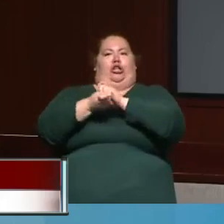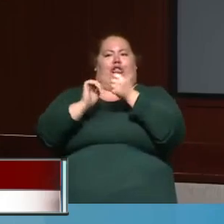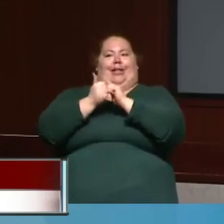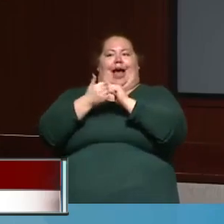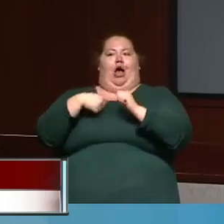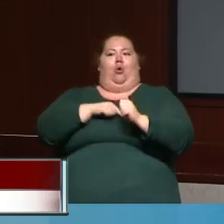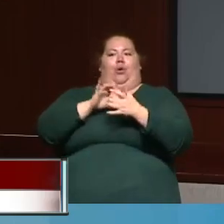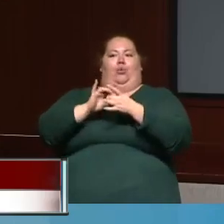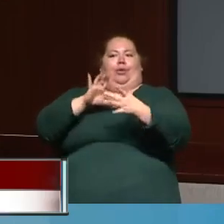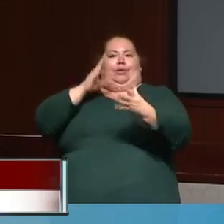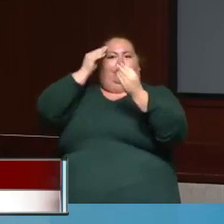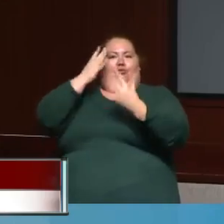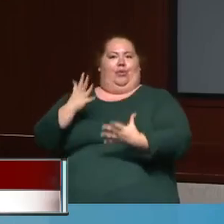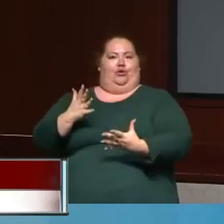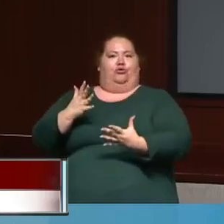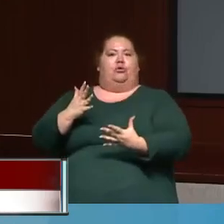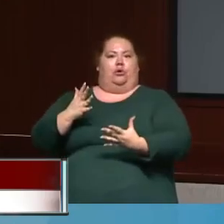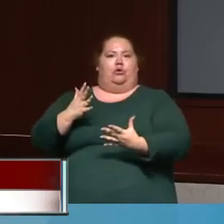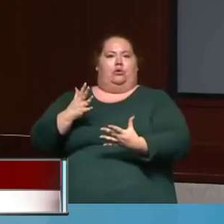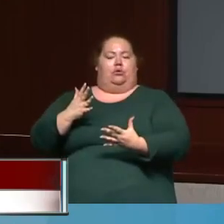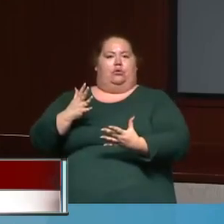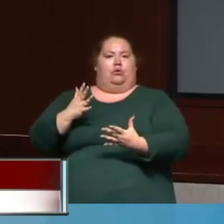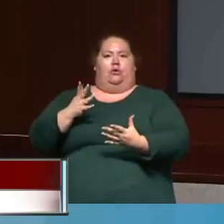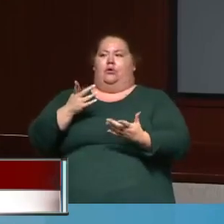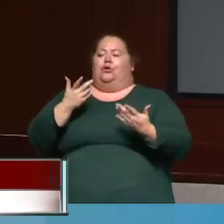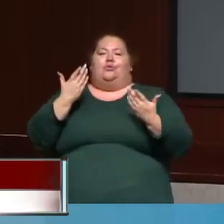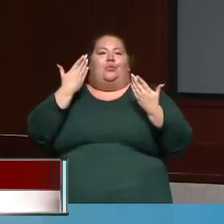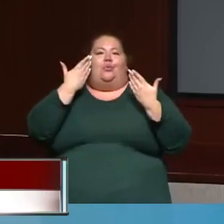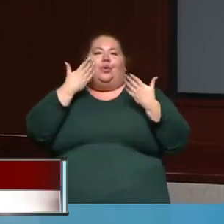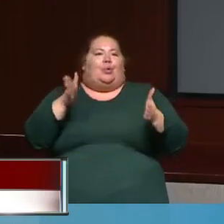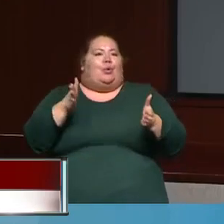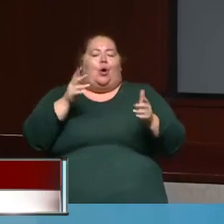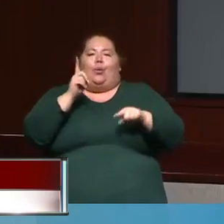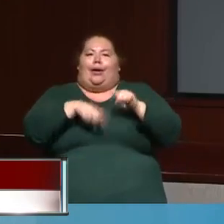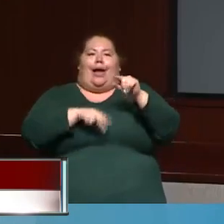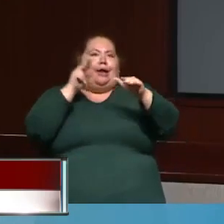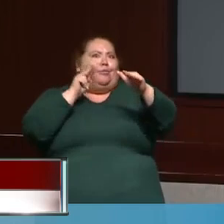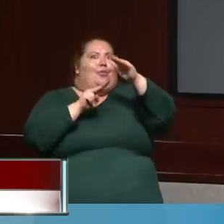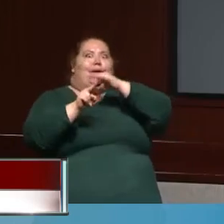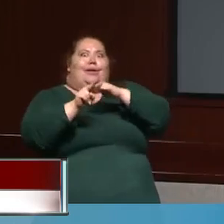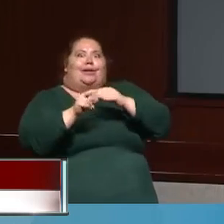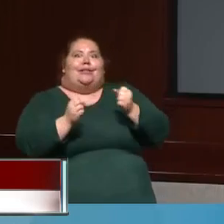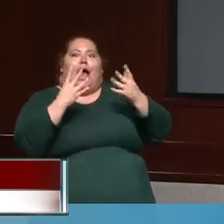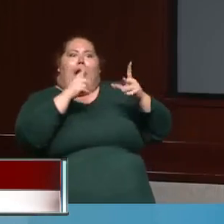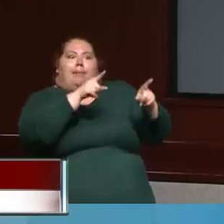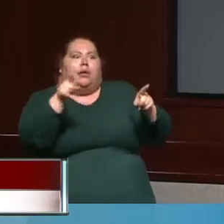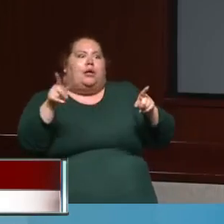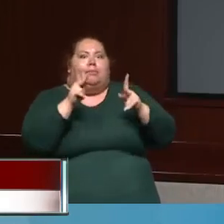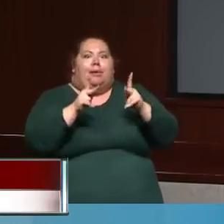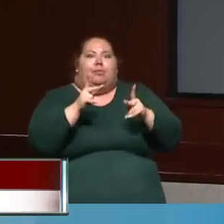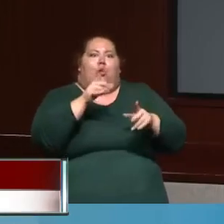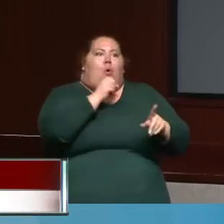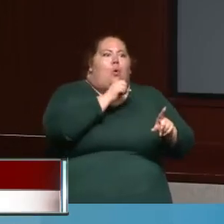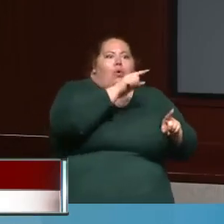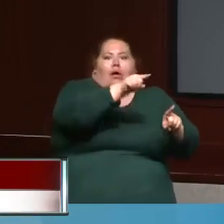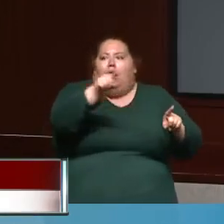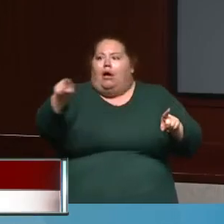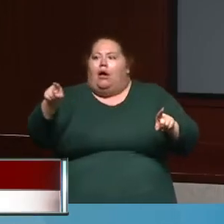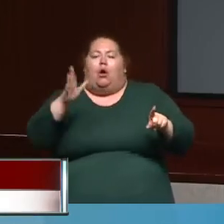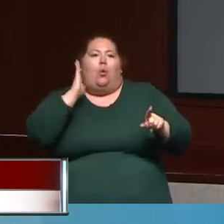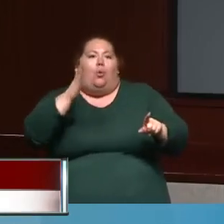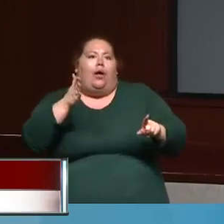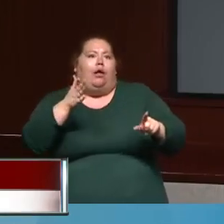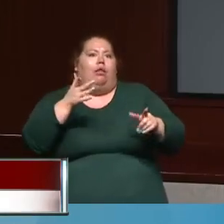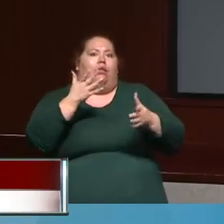And so, we don't have that crystal ball that tells us how many people in a specific group, may die of it or will die of